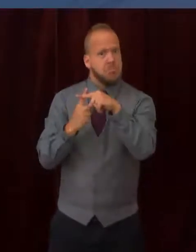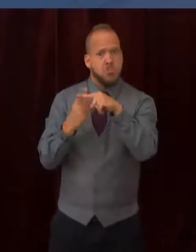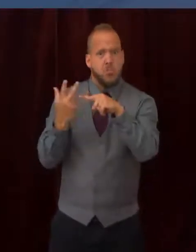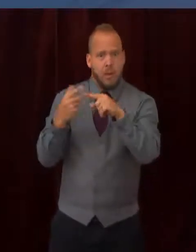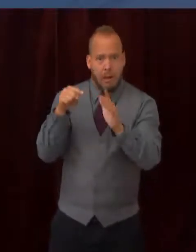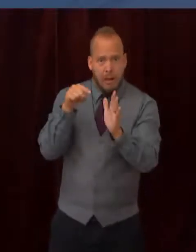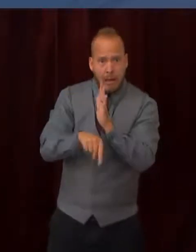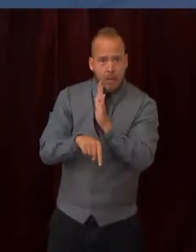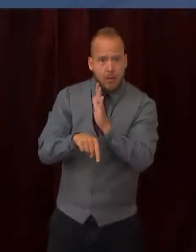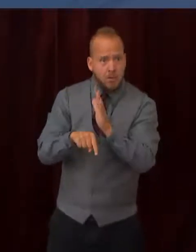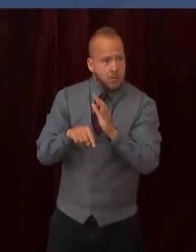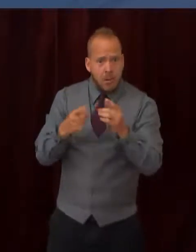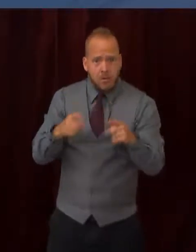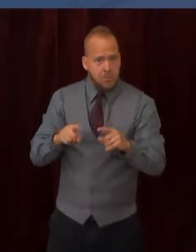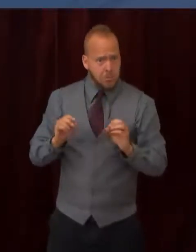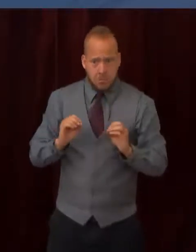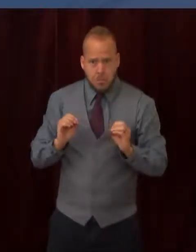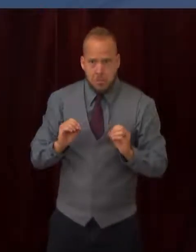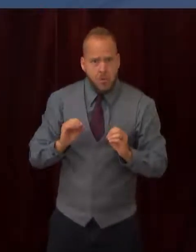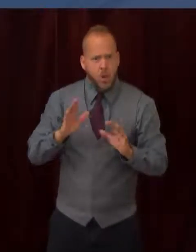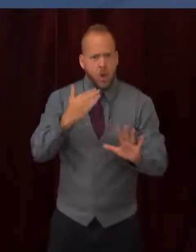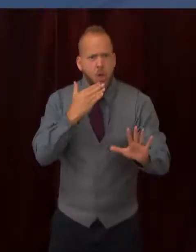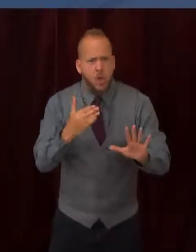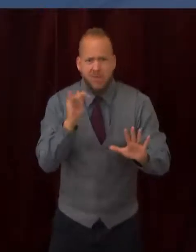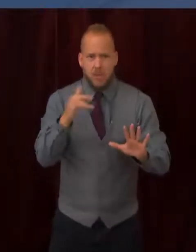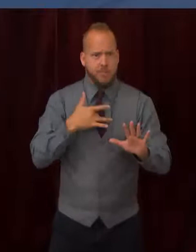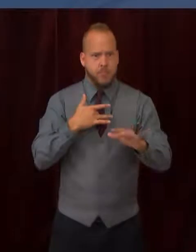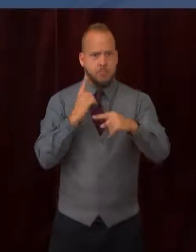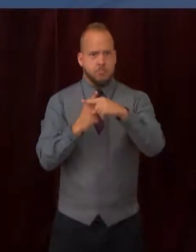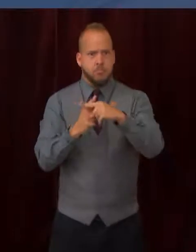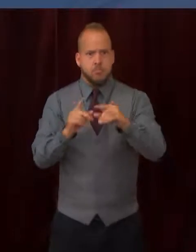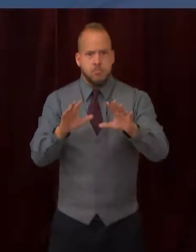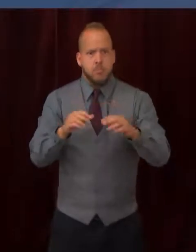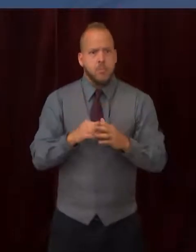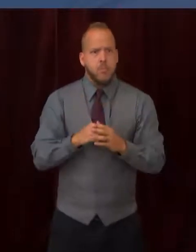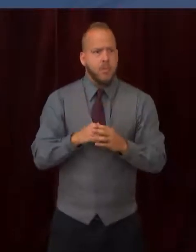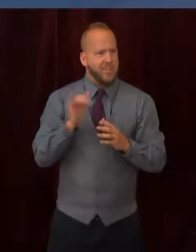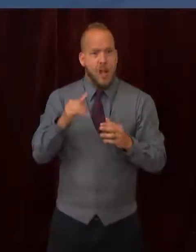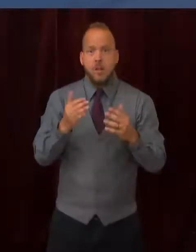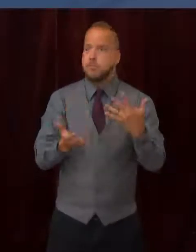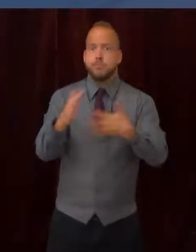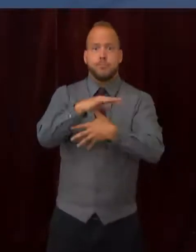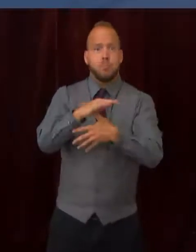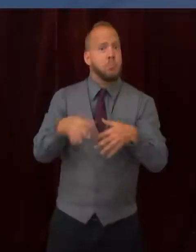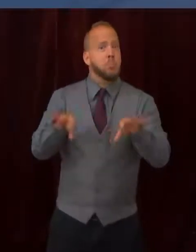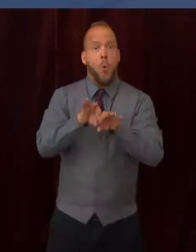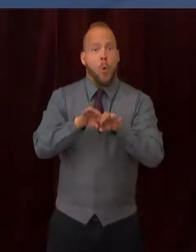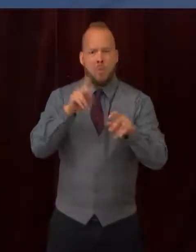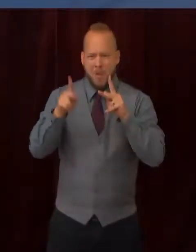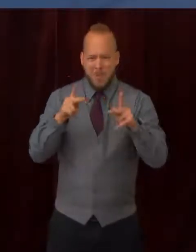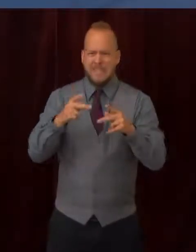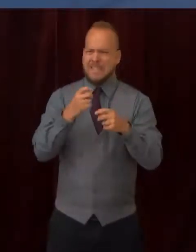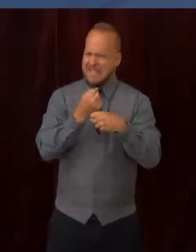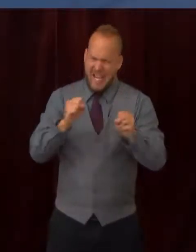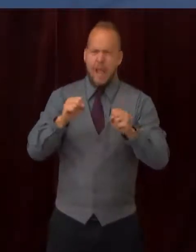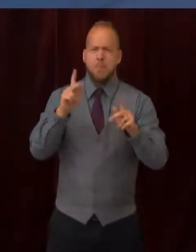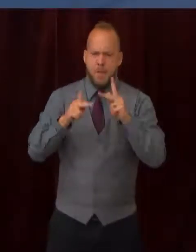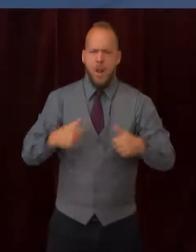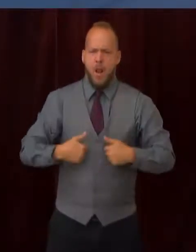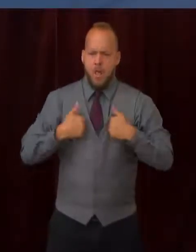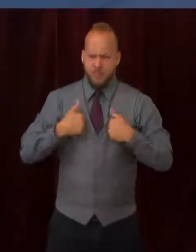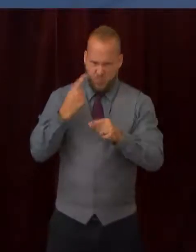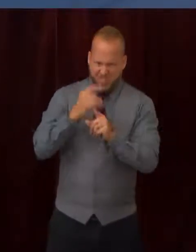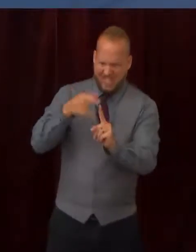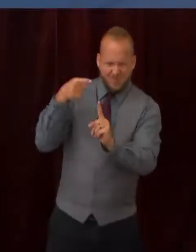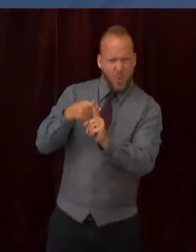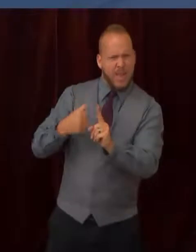to recognize that's the highest order of business, and be safe. Keep yourself safe. That's what I would say. General, do you